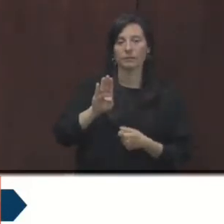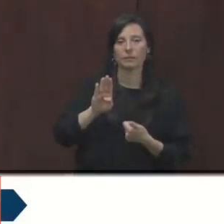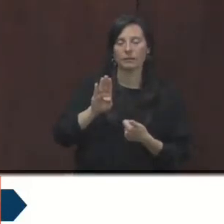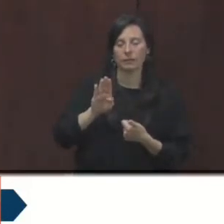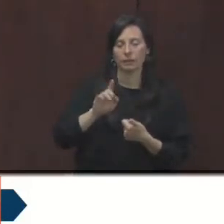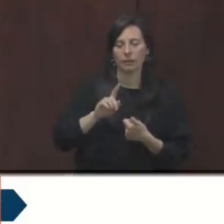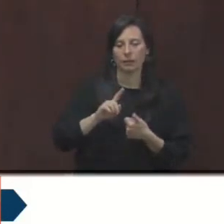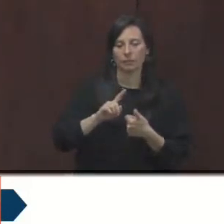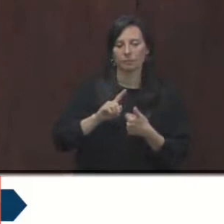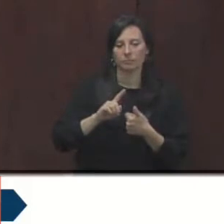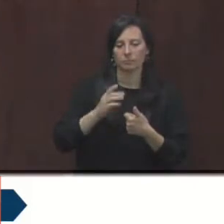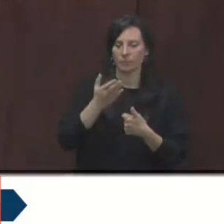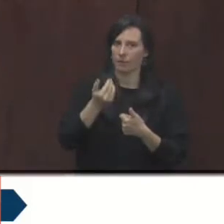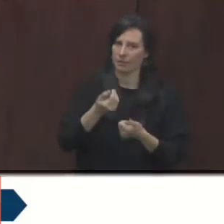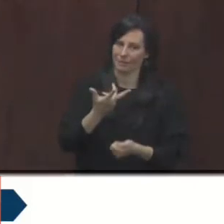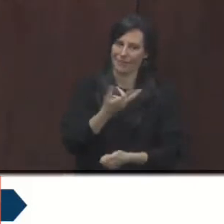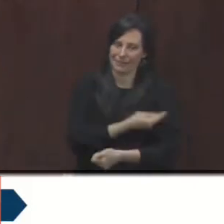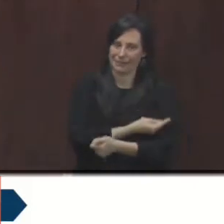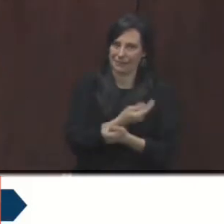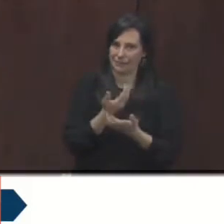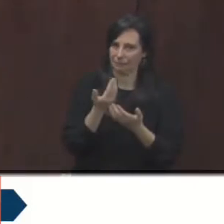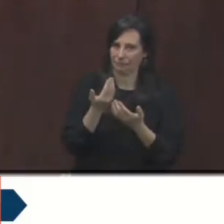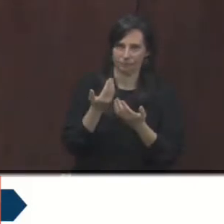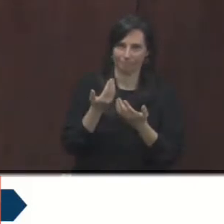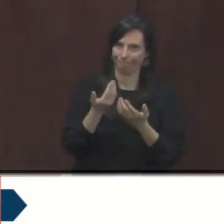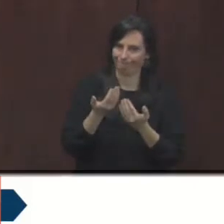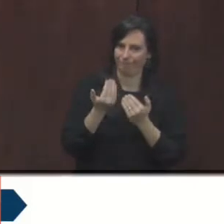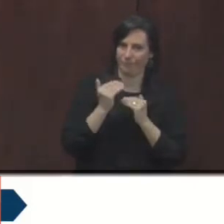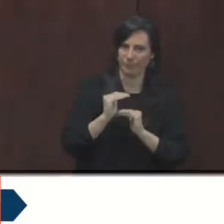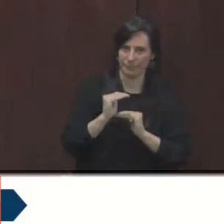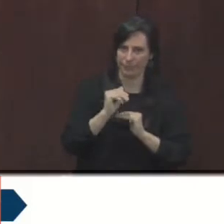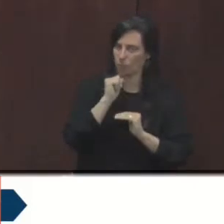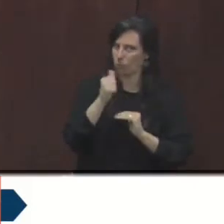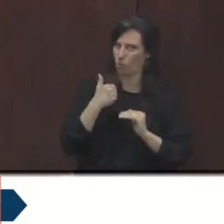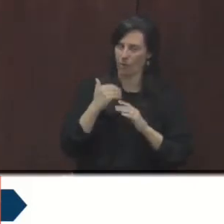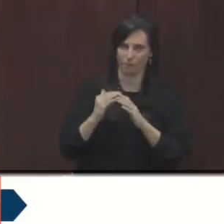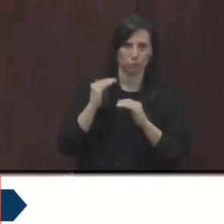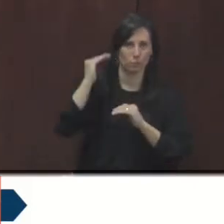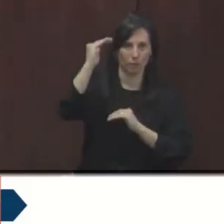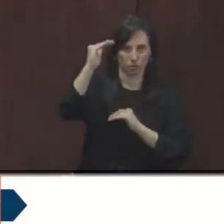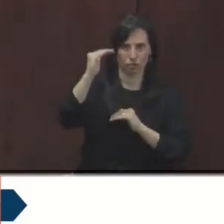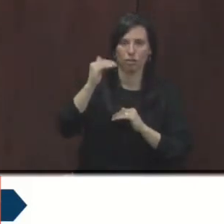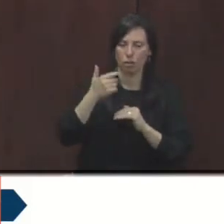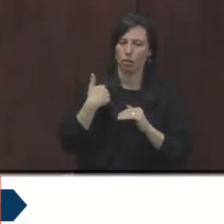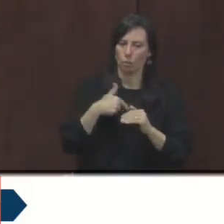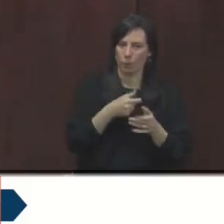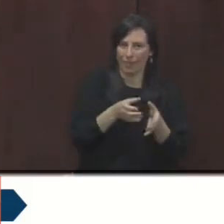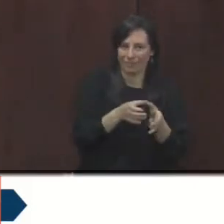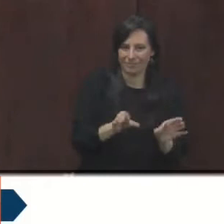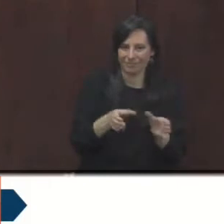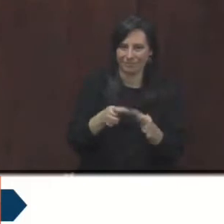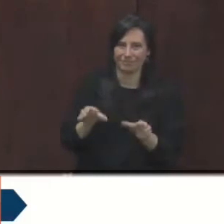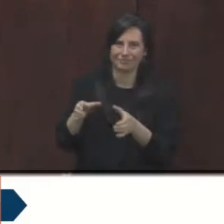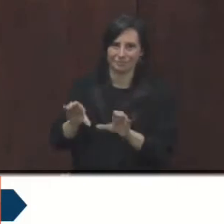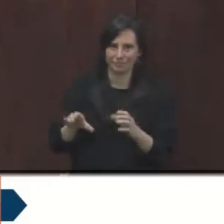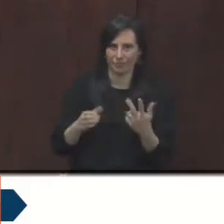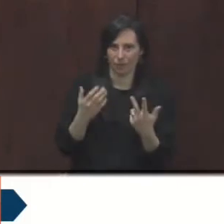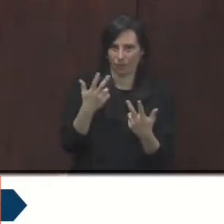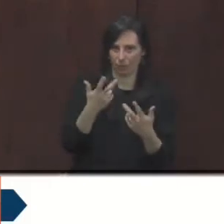limited vaccine supply, North Carolina Department of Health and Human Services has further subdivided that into 3